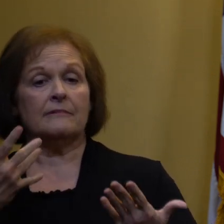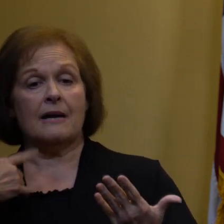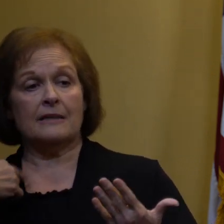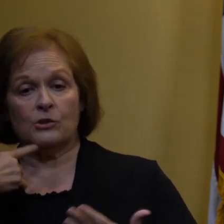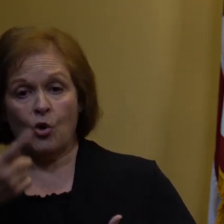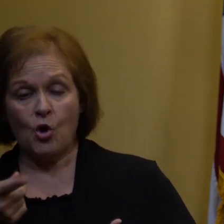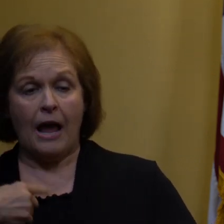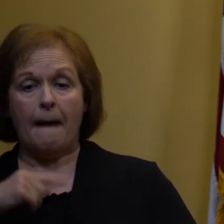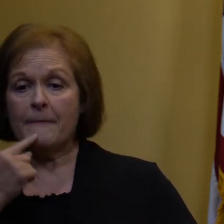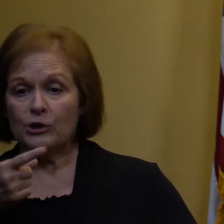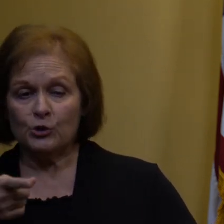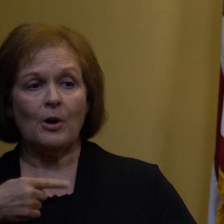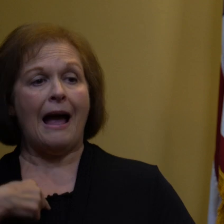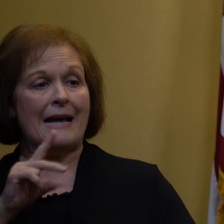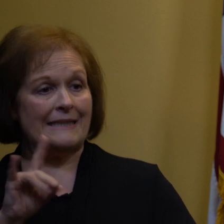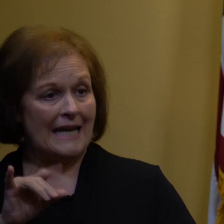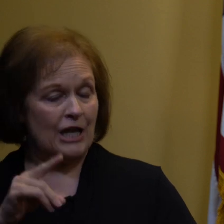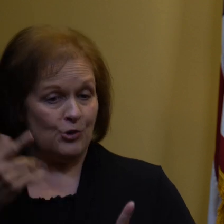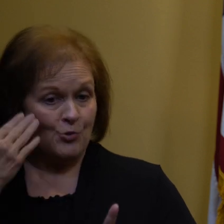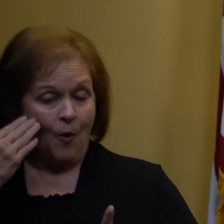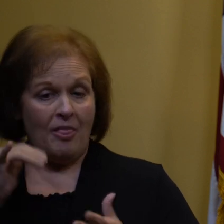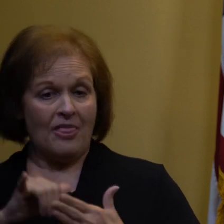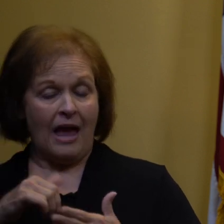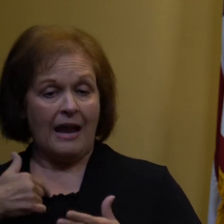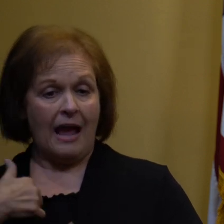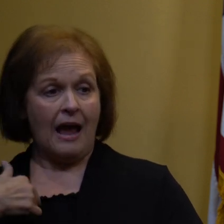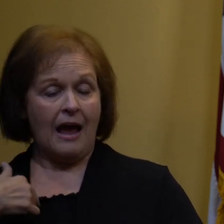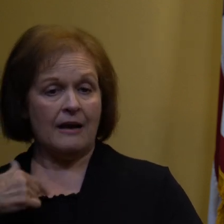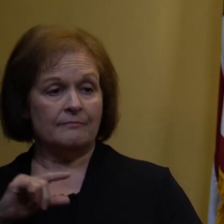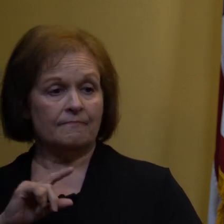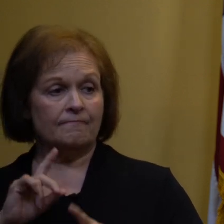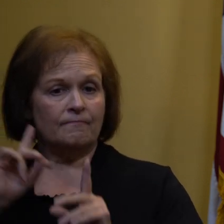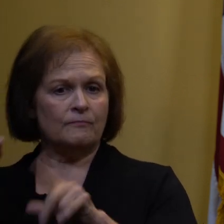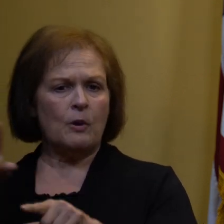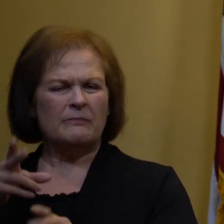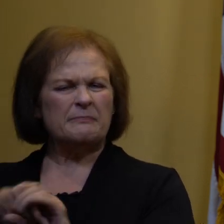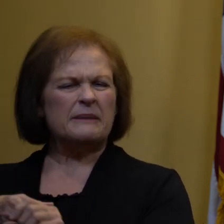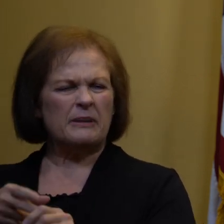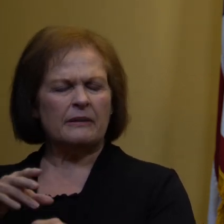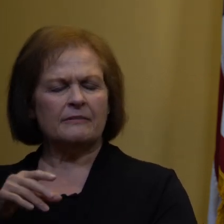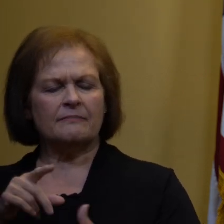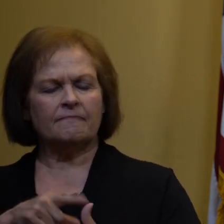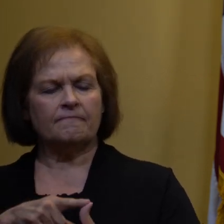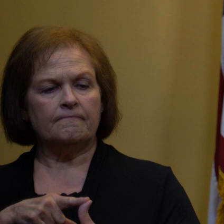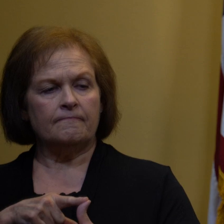you I missed you. I did. You know that I was out participating in a couple of things.